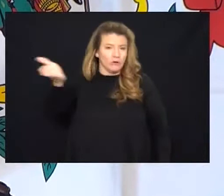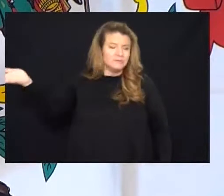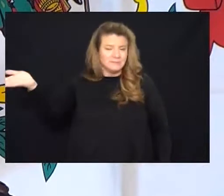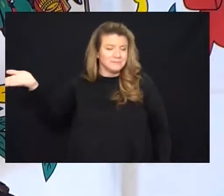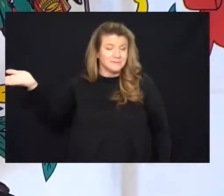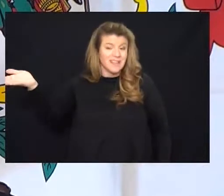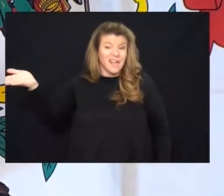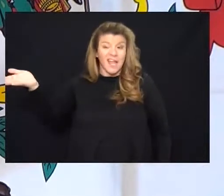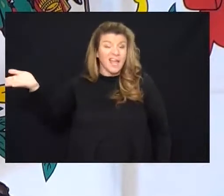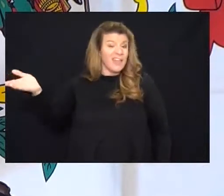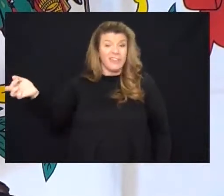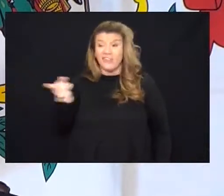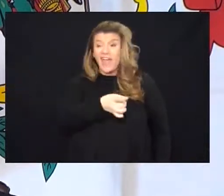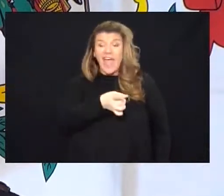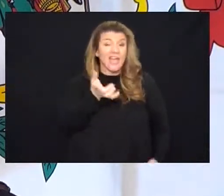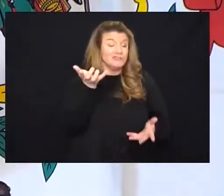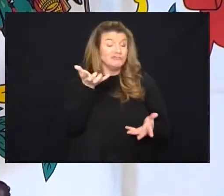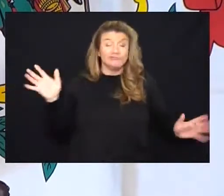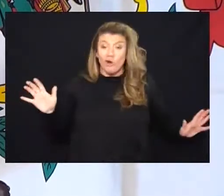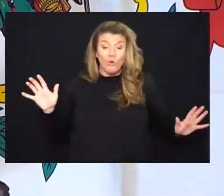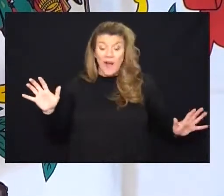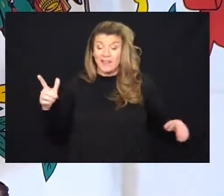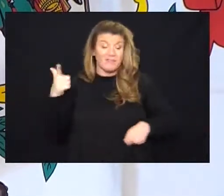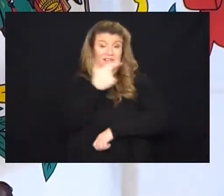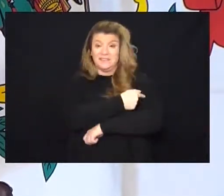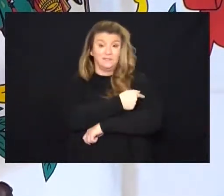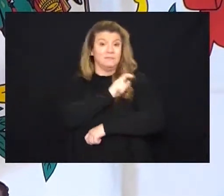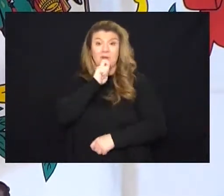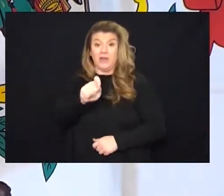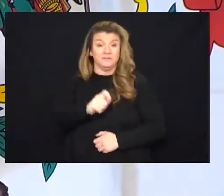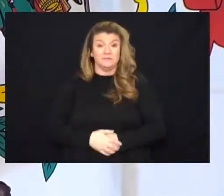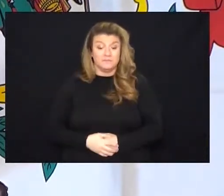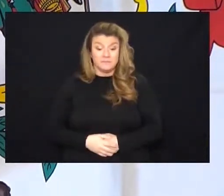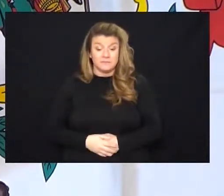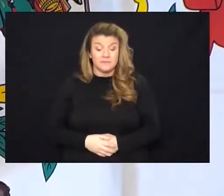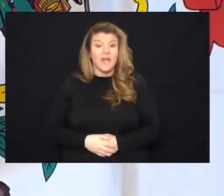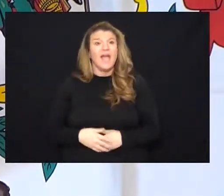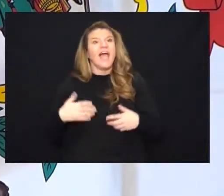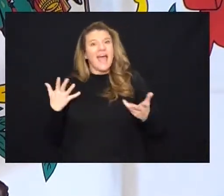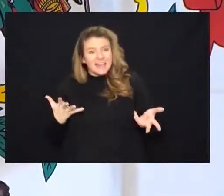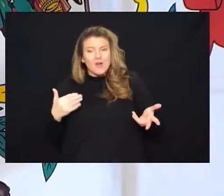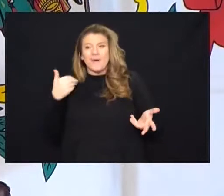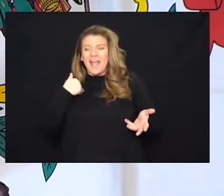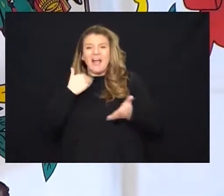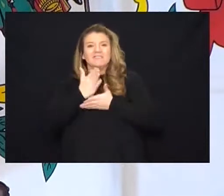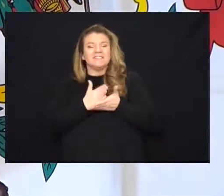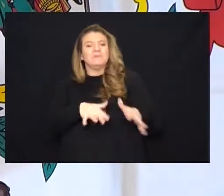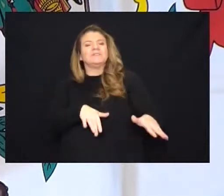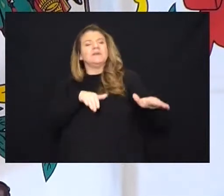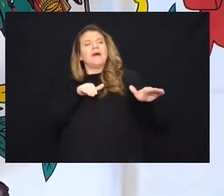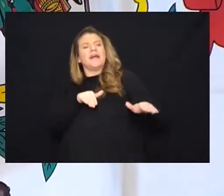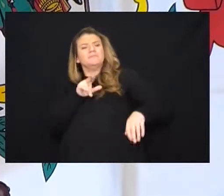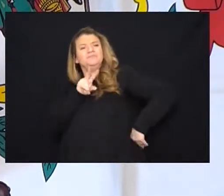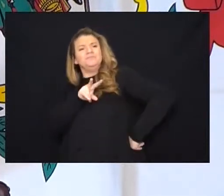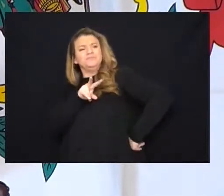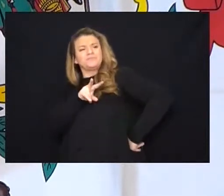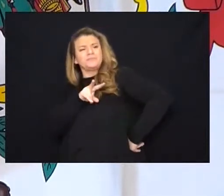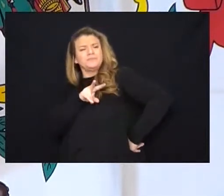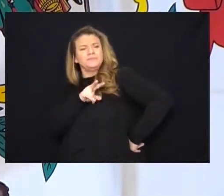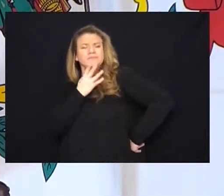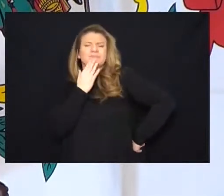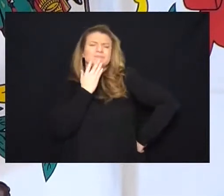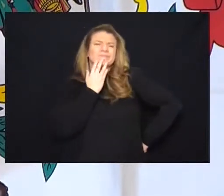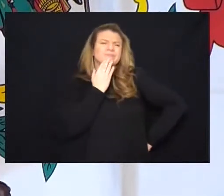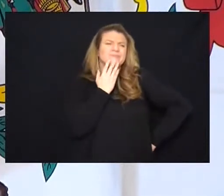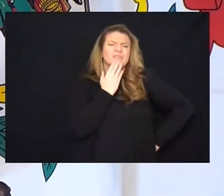just absolutely don't want to take the vaccine. And then there's been people that have sat back and they've said, well, what happened to